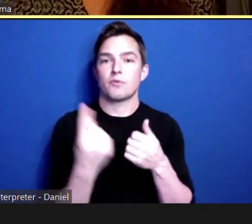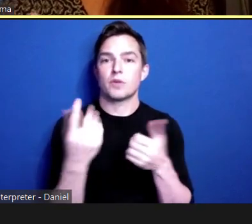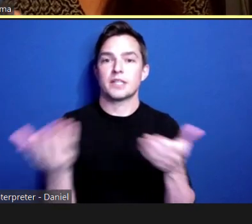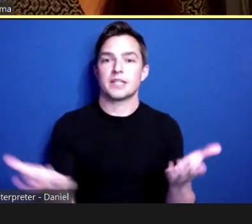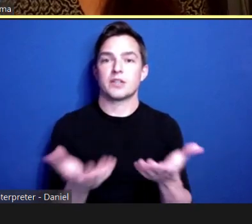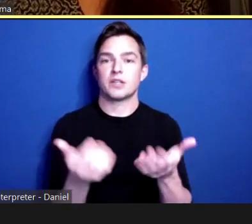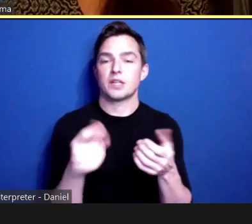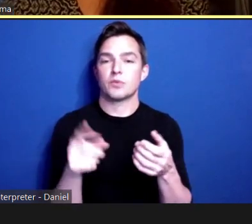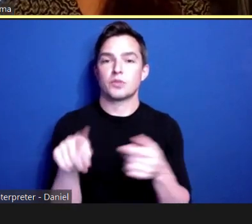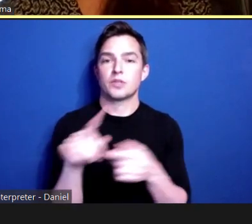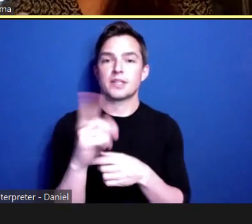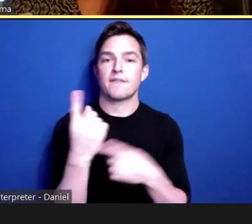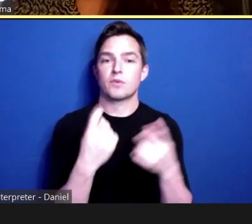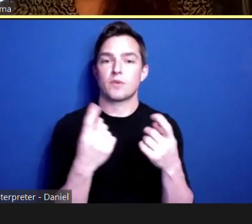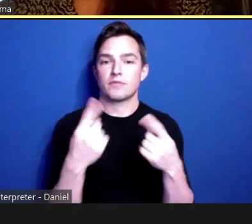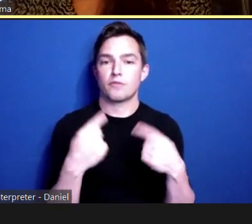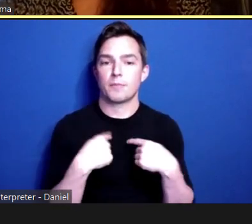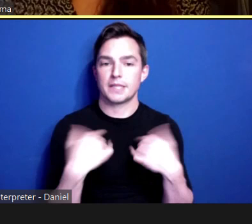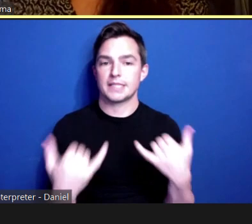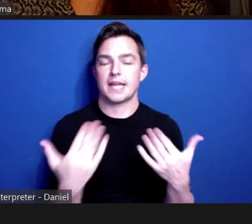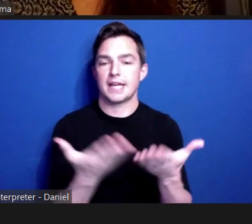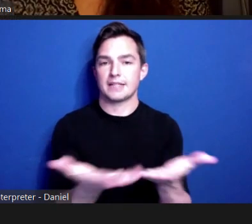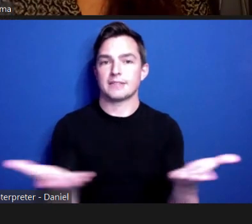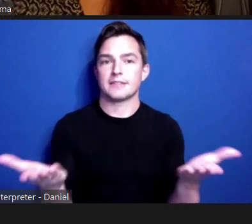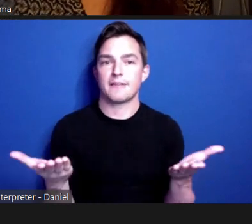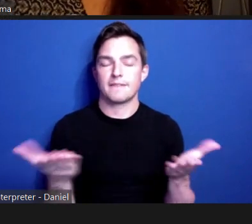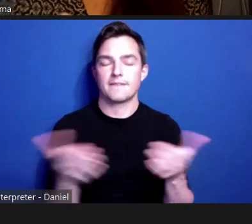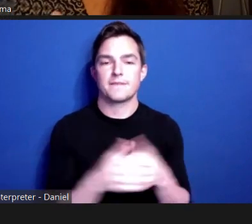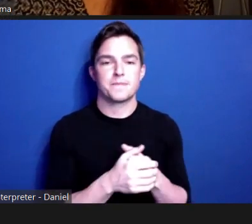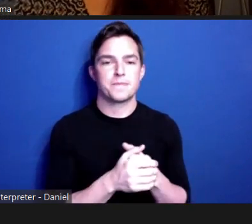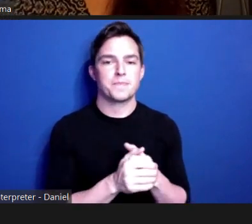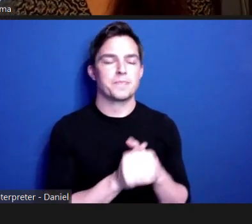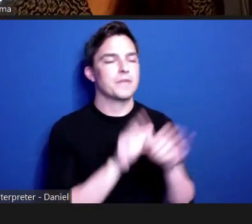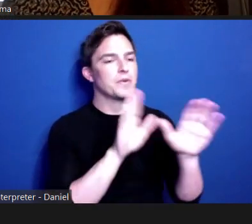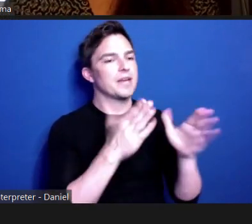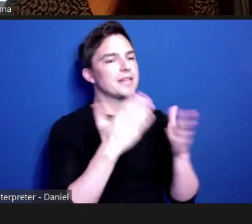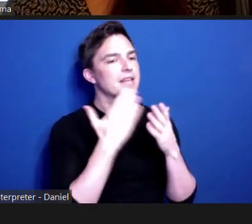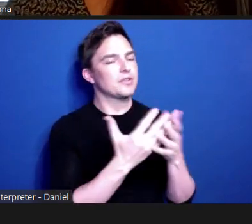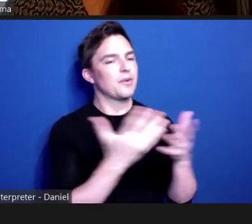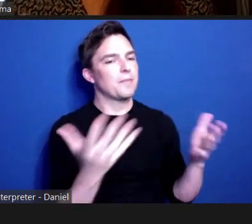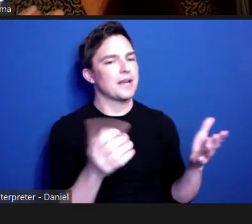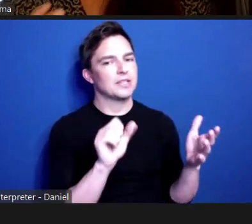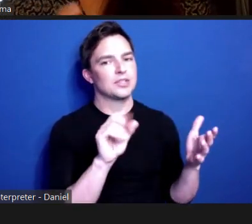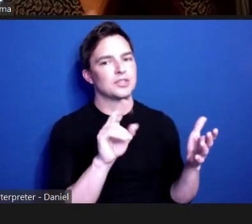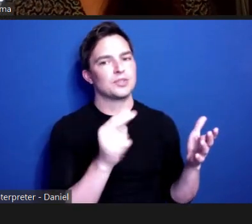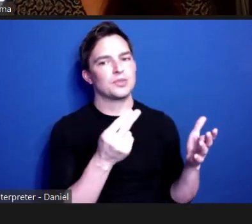have questions for me today? Great. Thank you so much, Suhana.